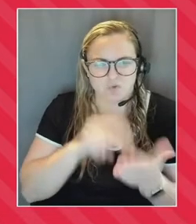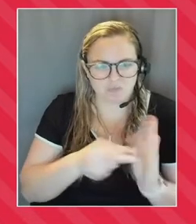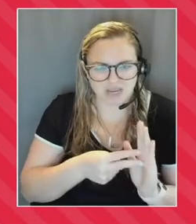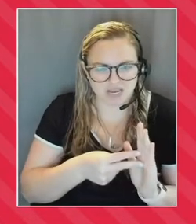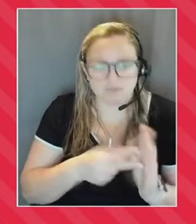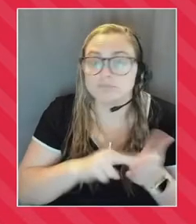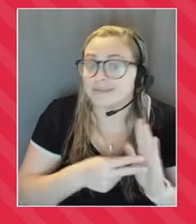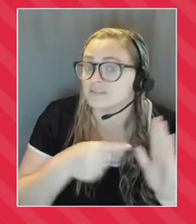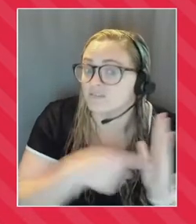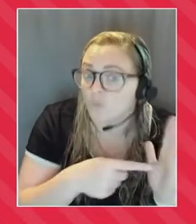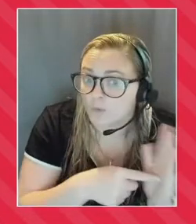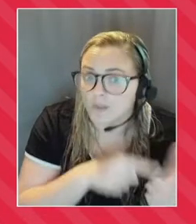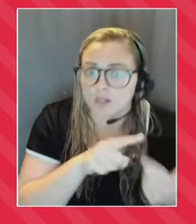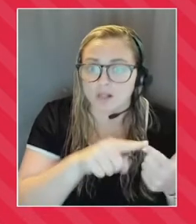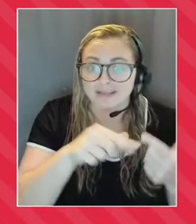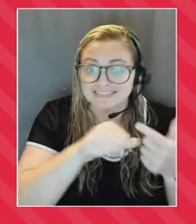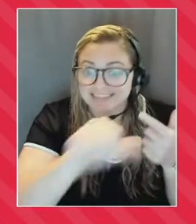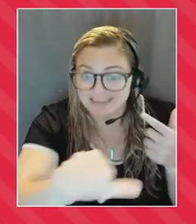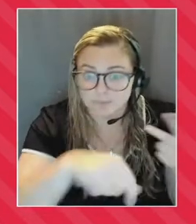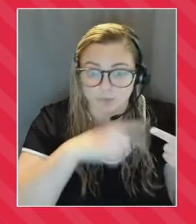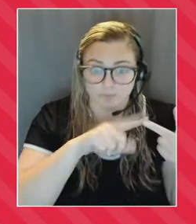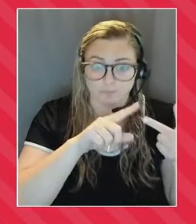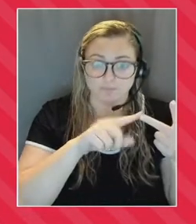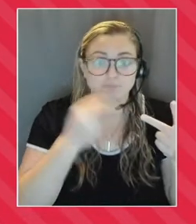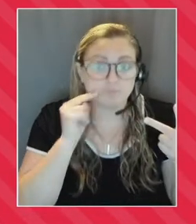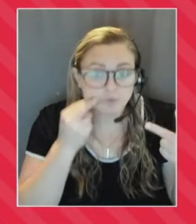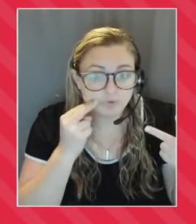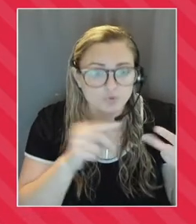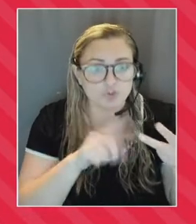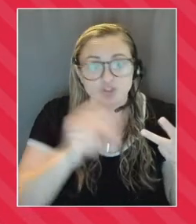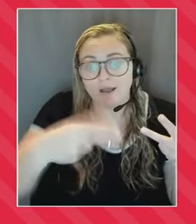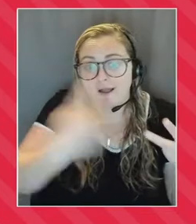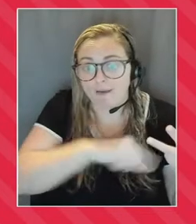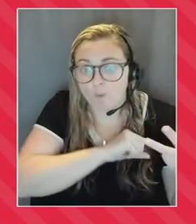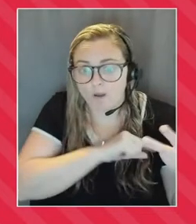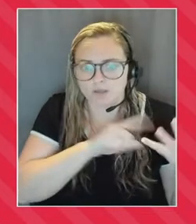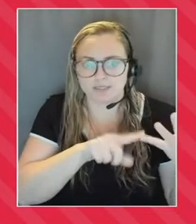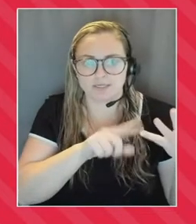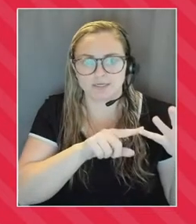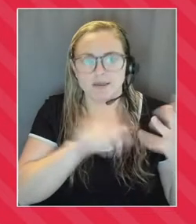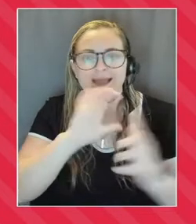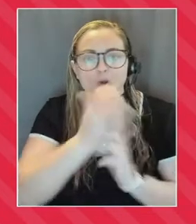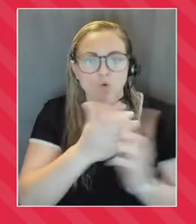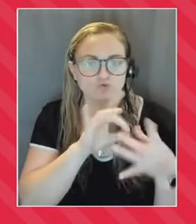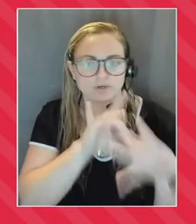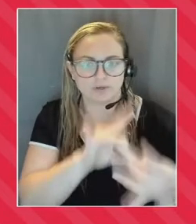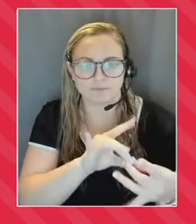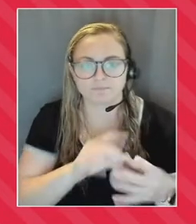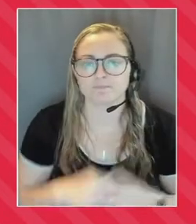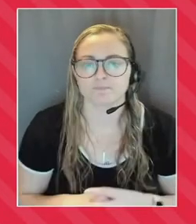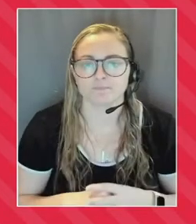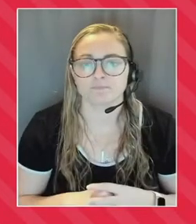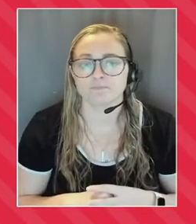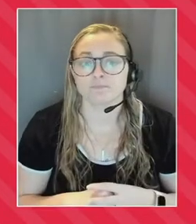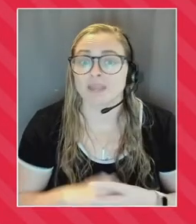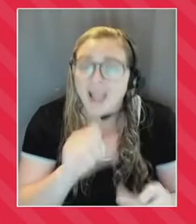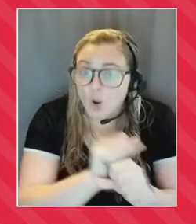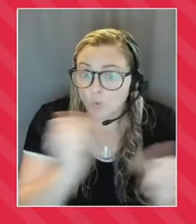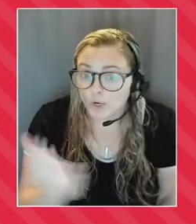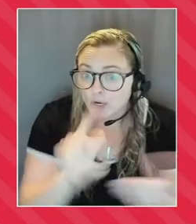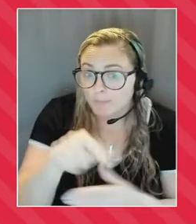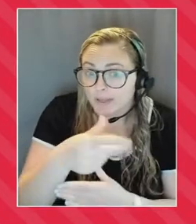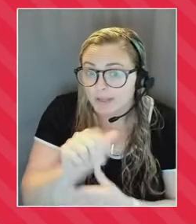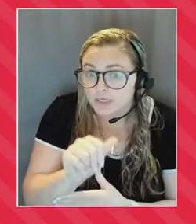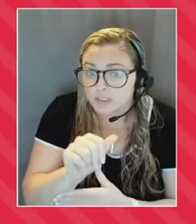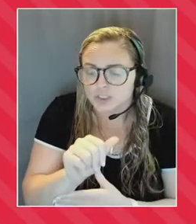affordable, sustainable, nutritious, high quality, and culturally connected. And our work at PHA helps